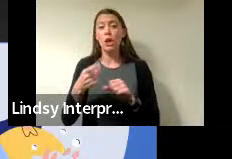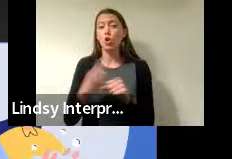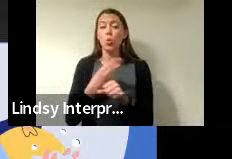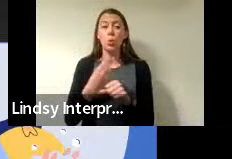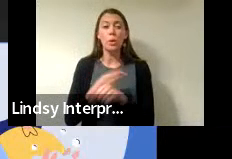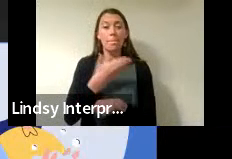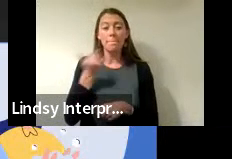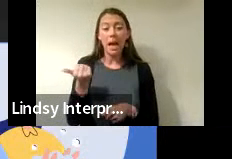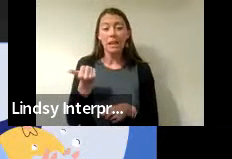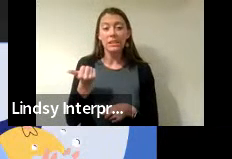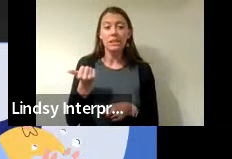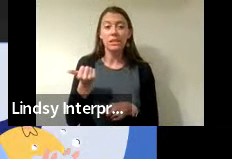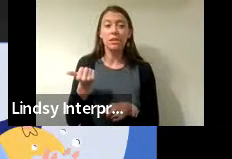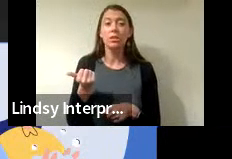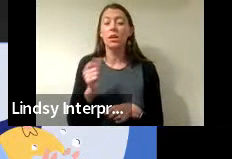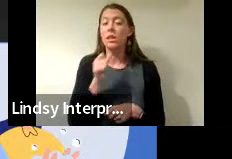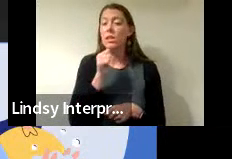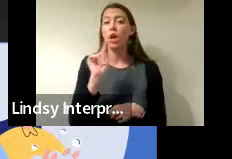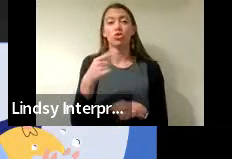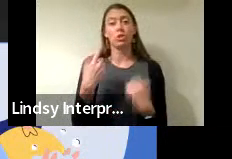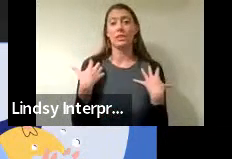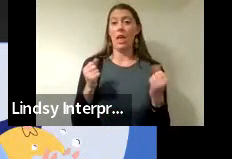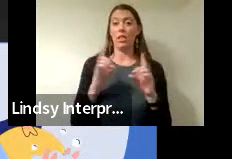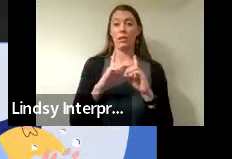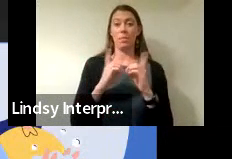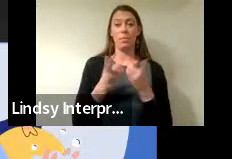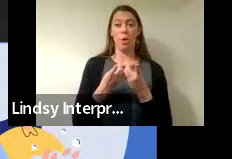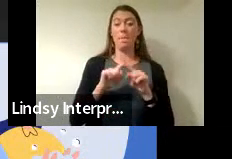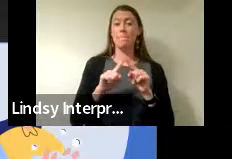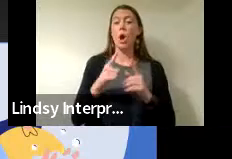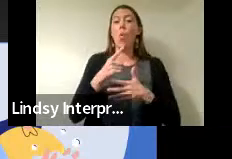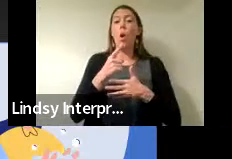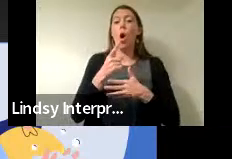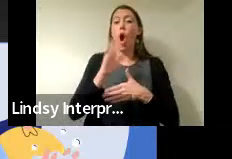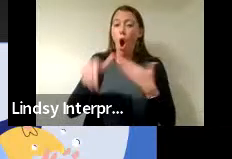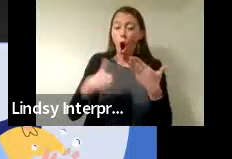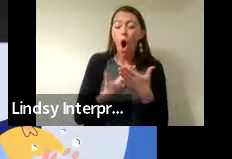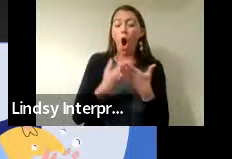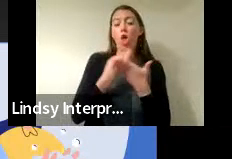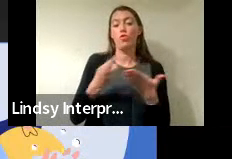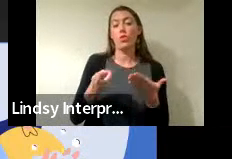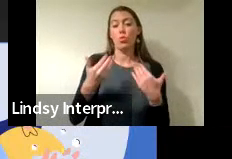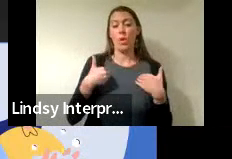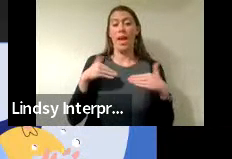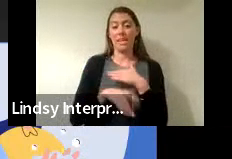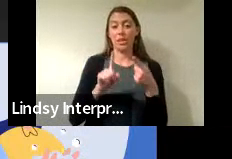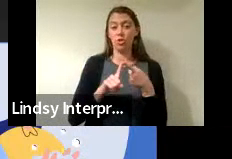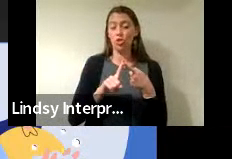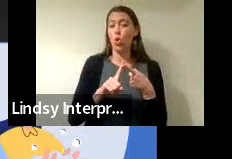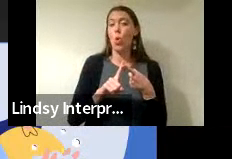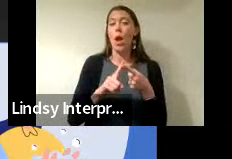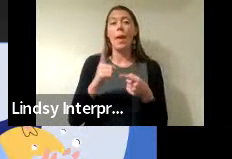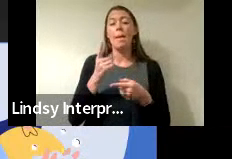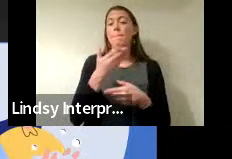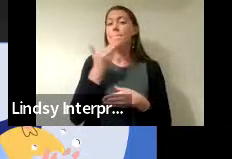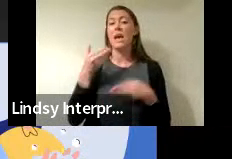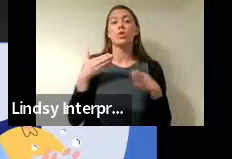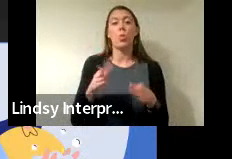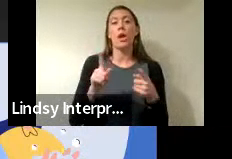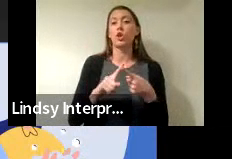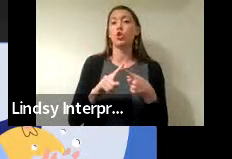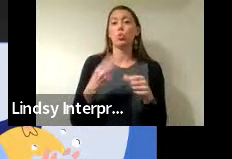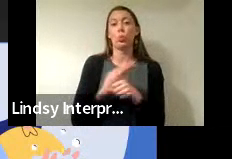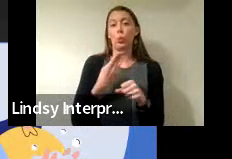looking at the resources we have in our community and how we can best serve those to reduce the impact of